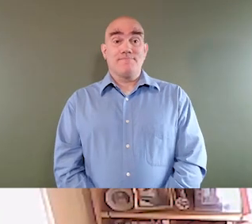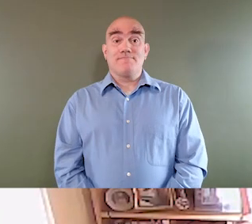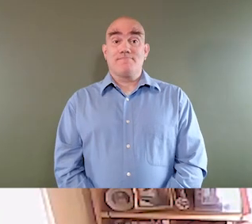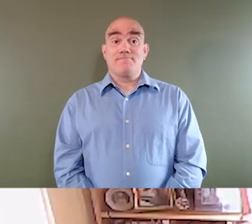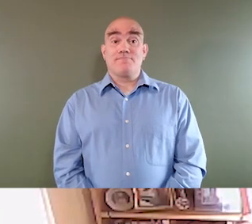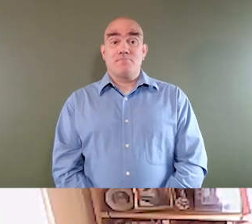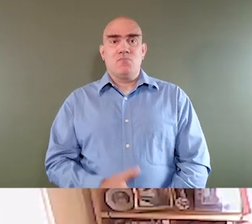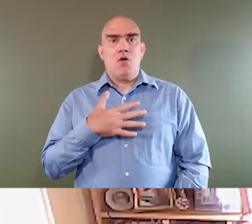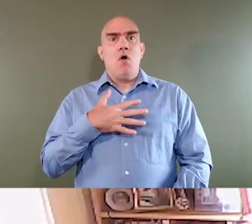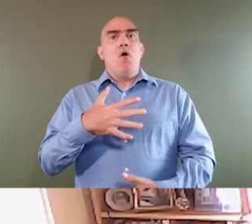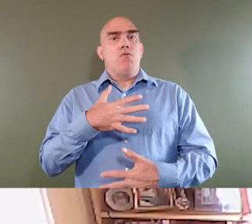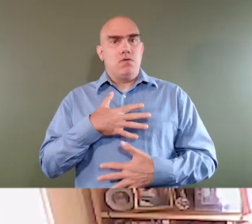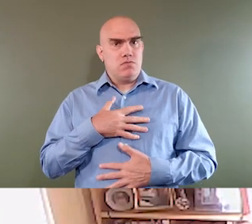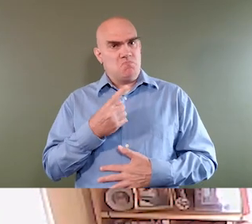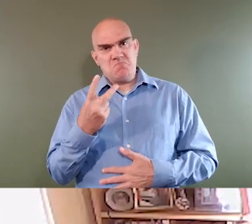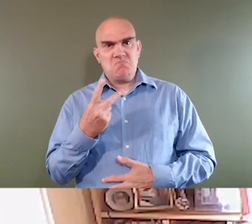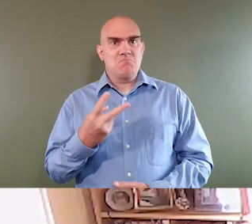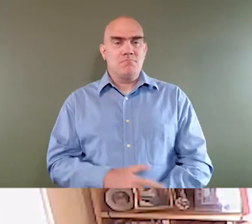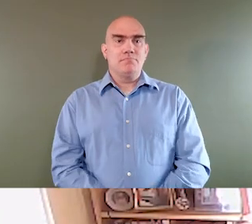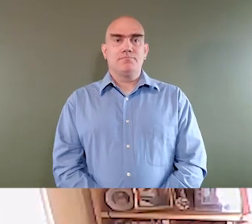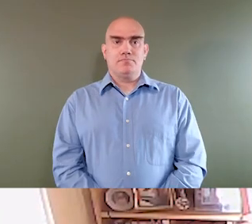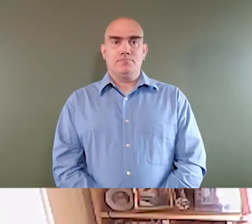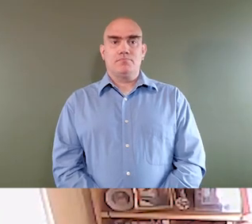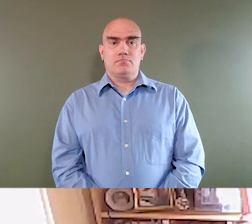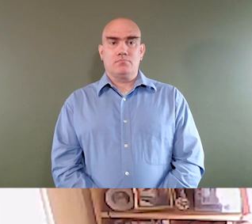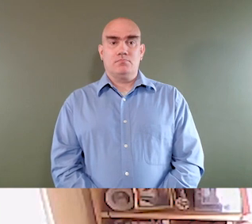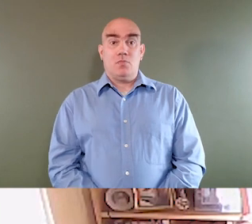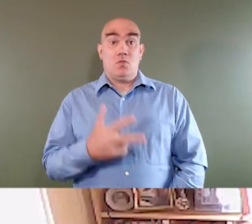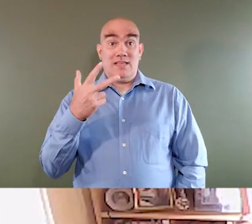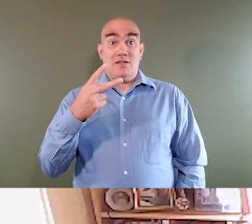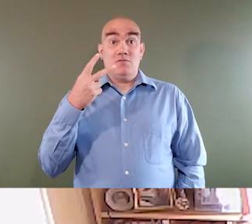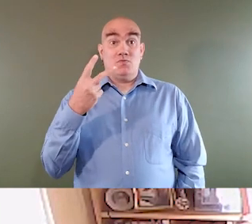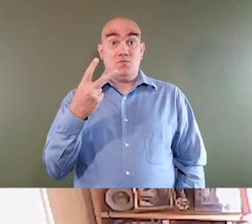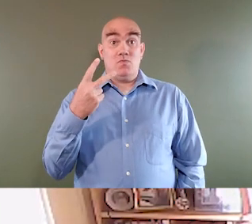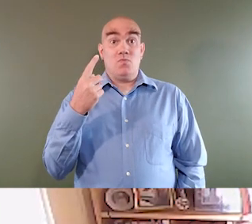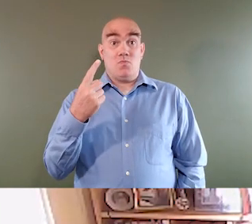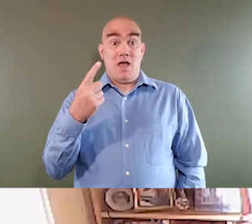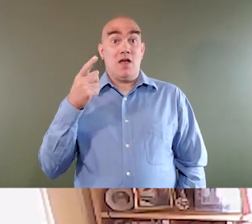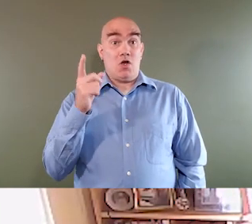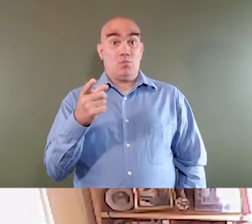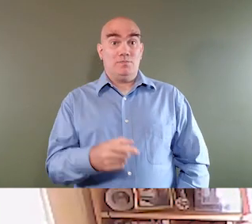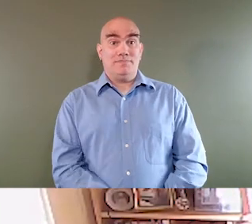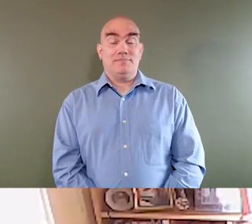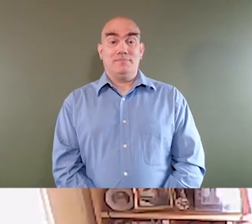a breath or 2. 3, 2, 1, and go.